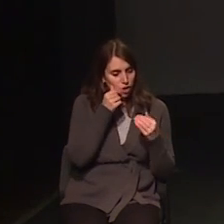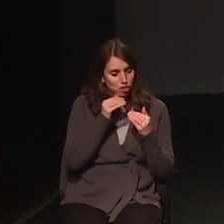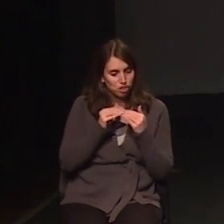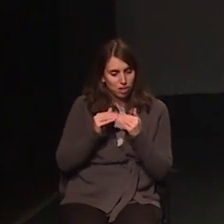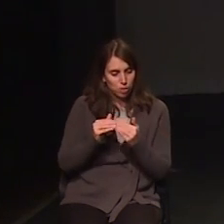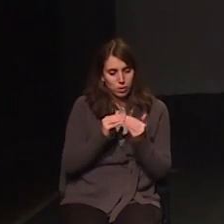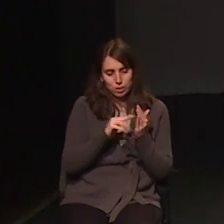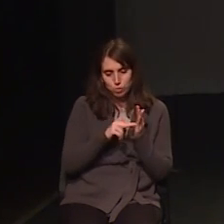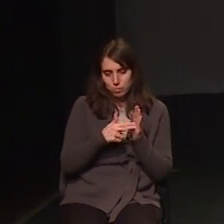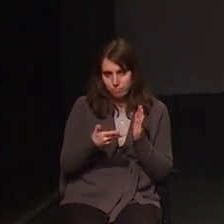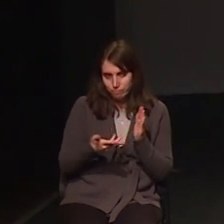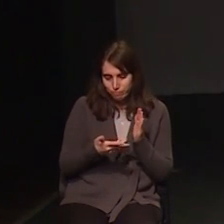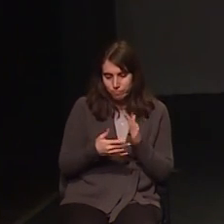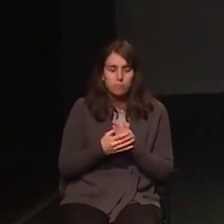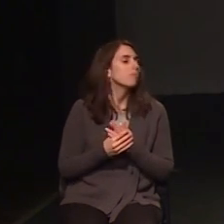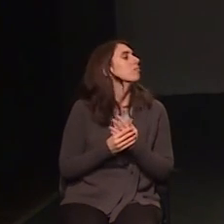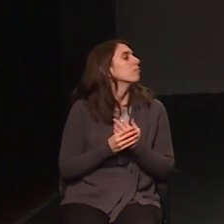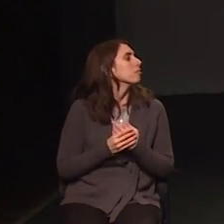as